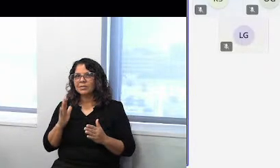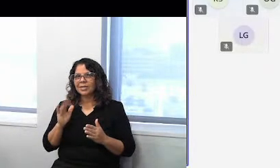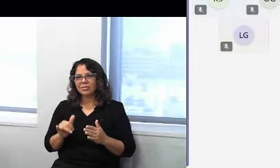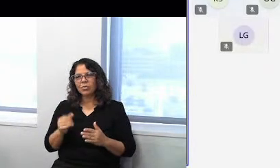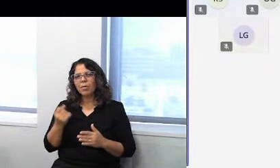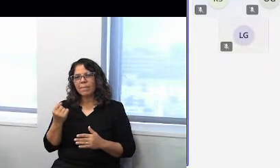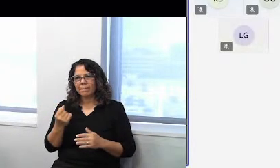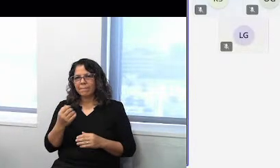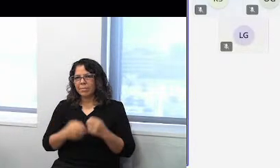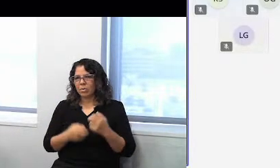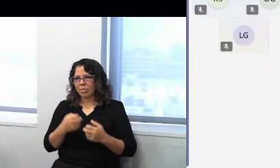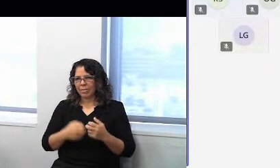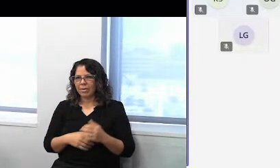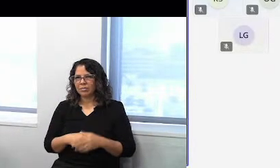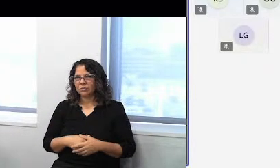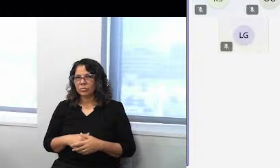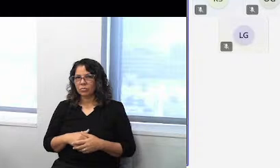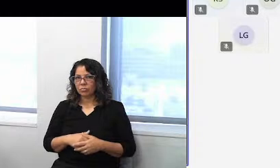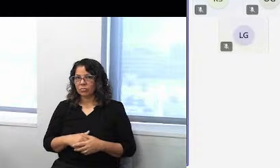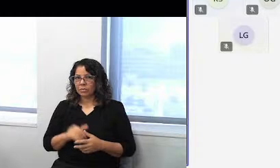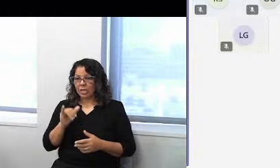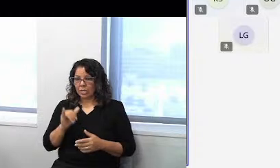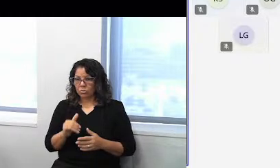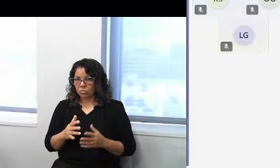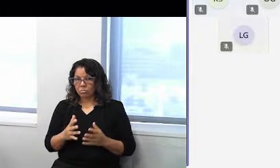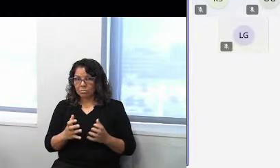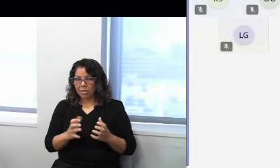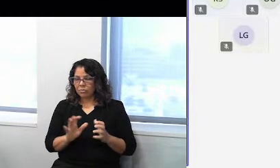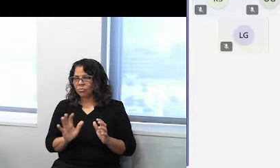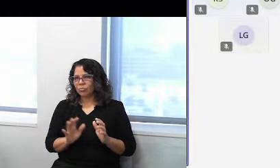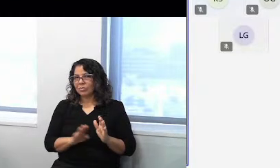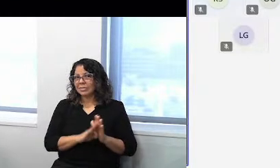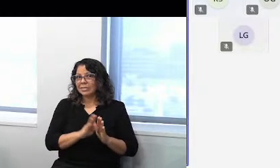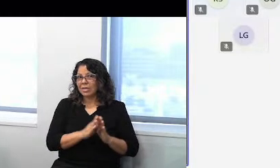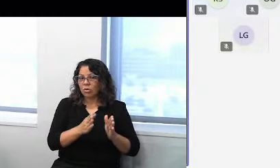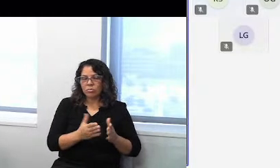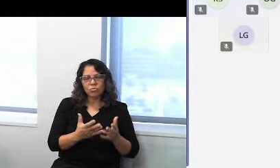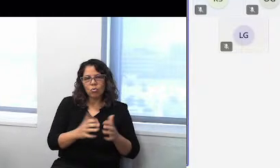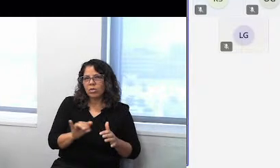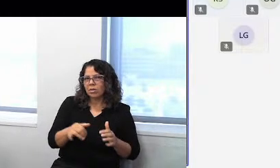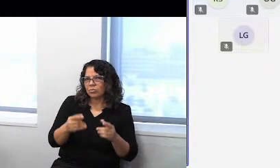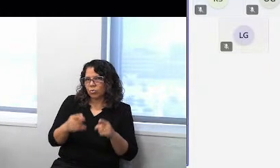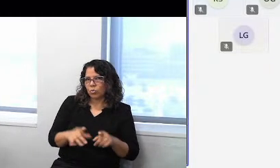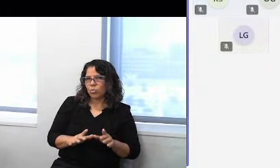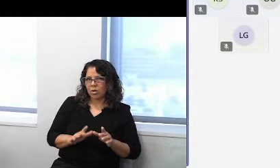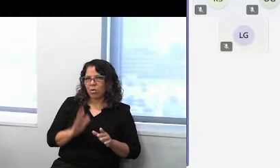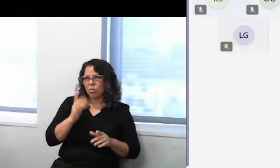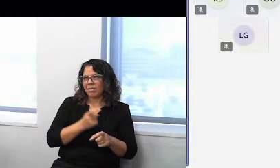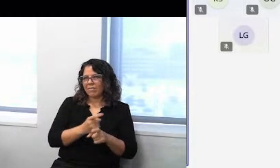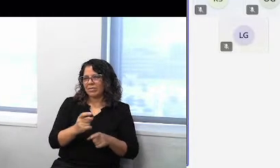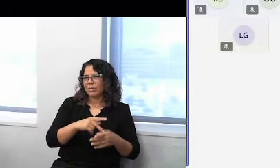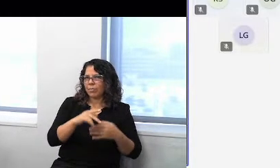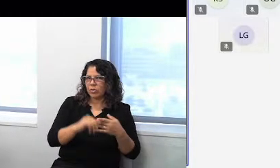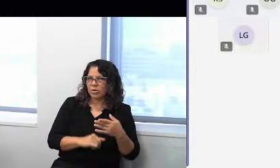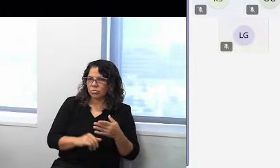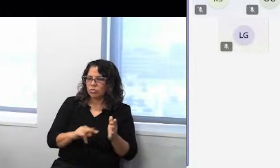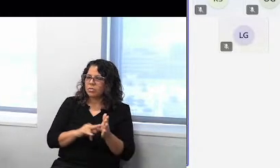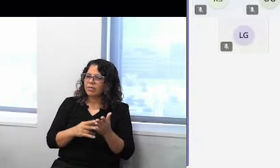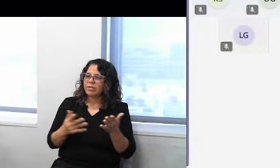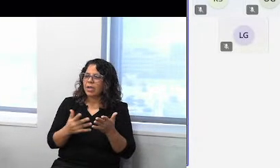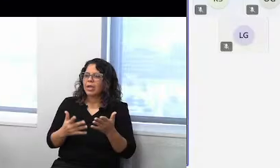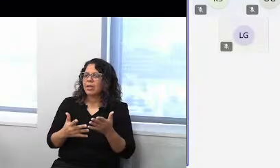want that. Their project won't be working right. Yeah. So when you do those upgrades, it does benefit the developer, right? Yes.